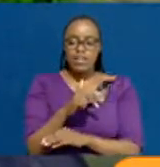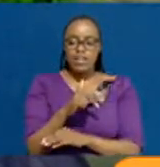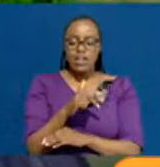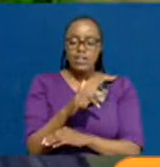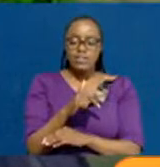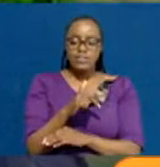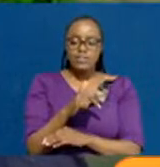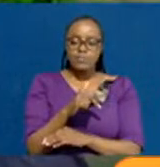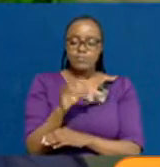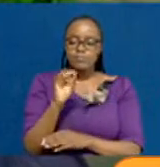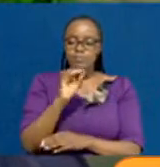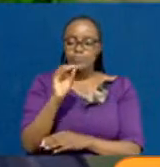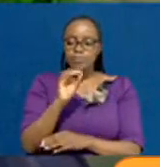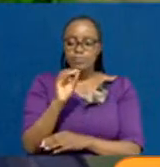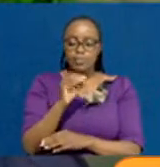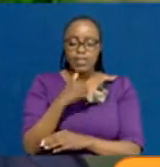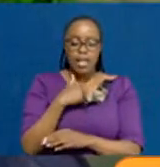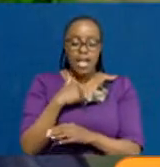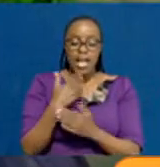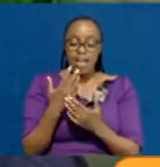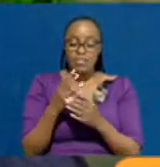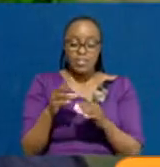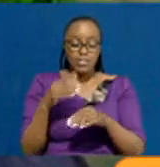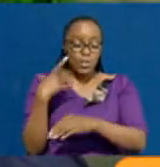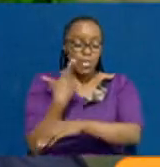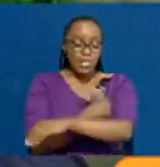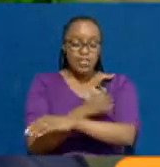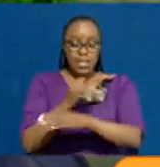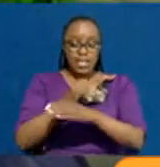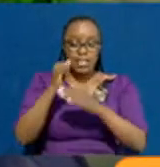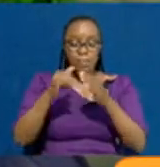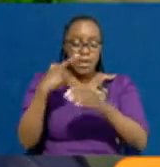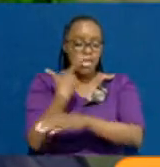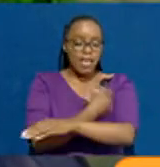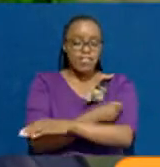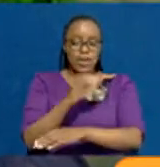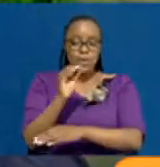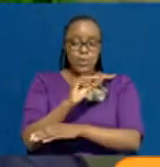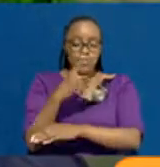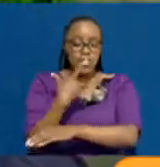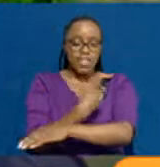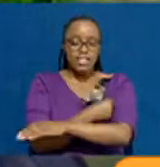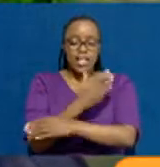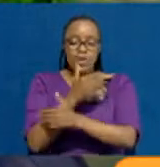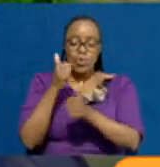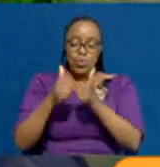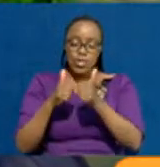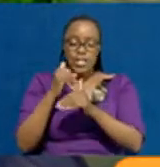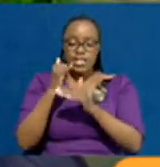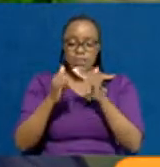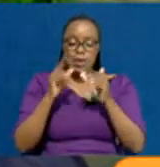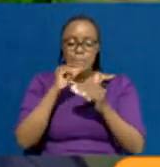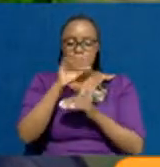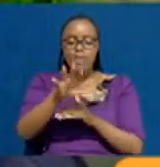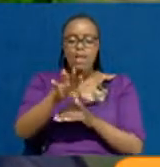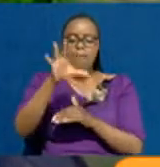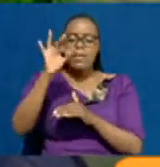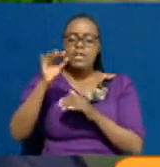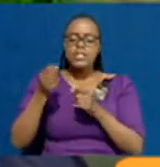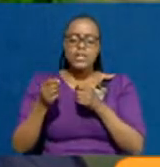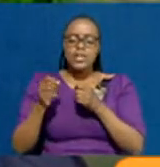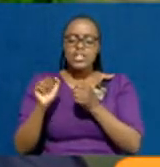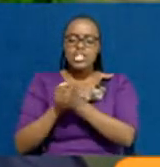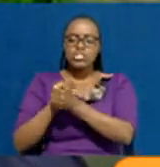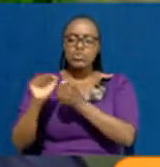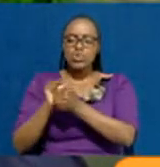don't administer expired vaccines. Any vaccine that expires is removed from stock and